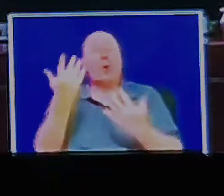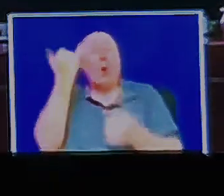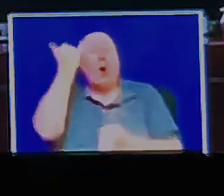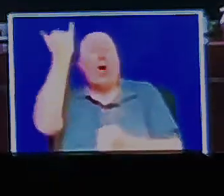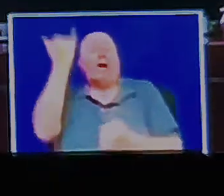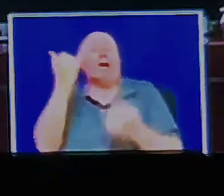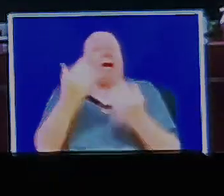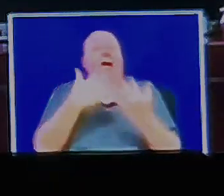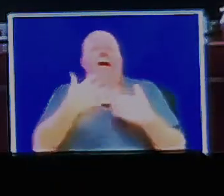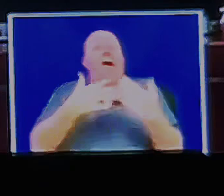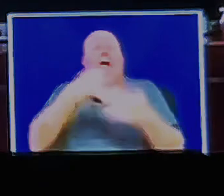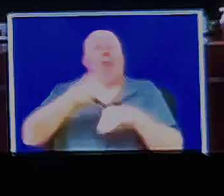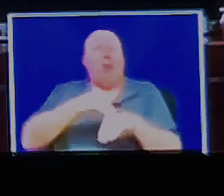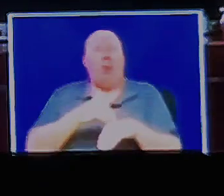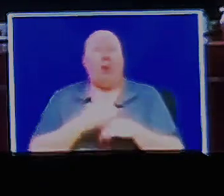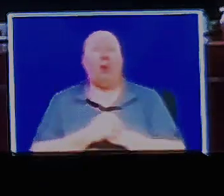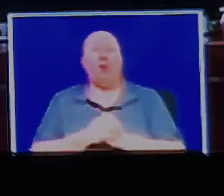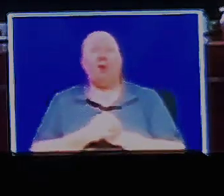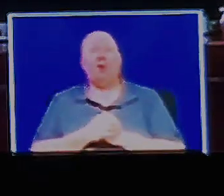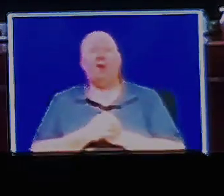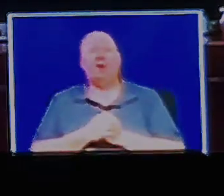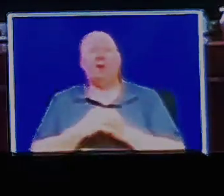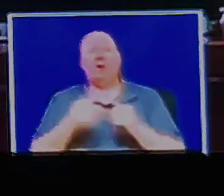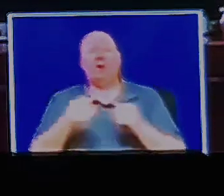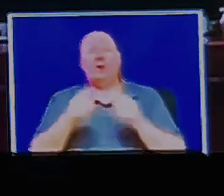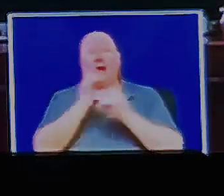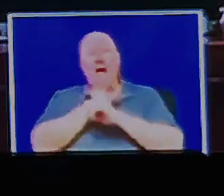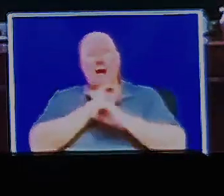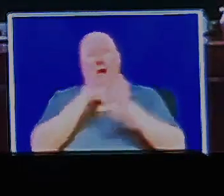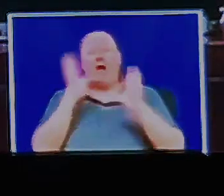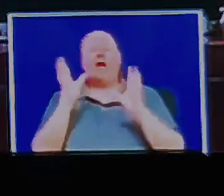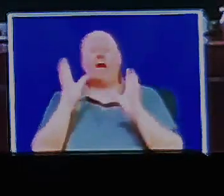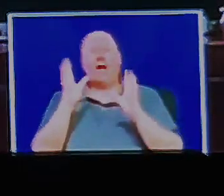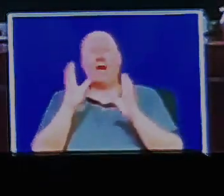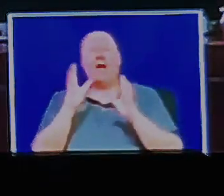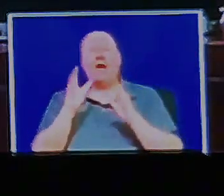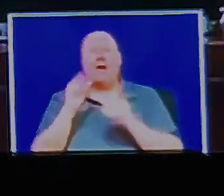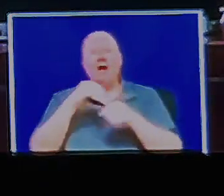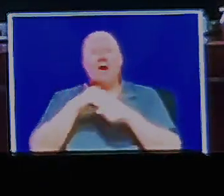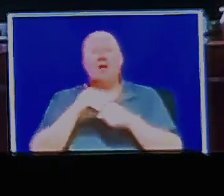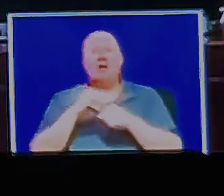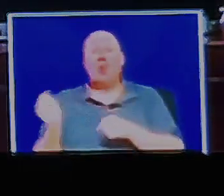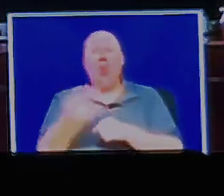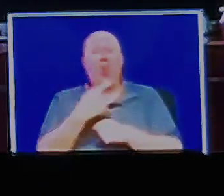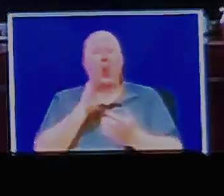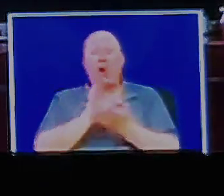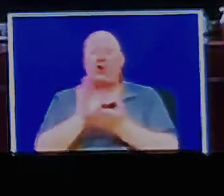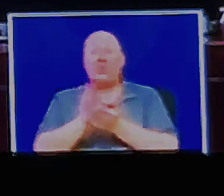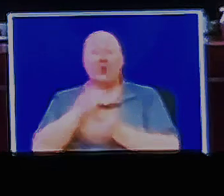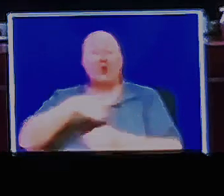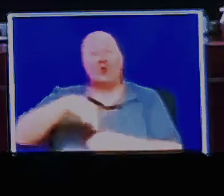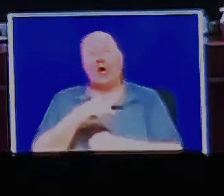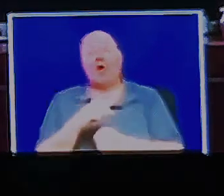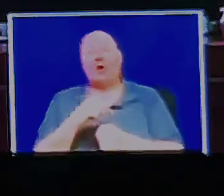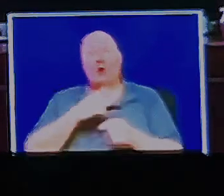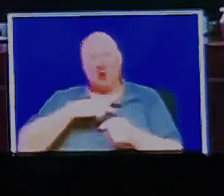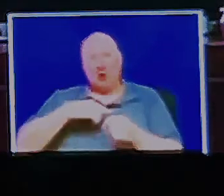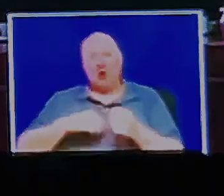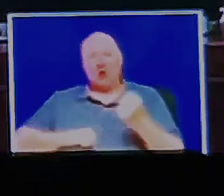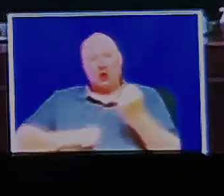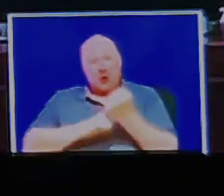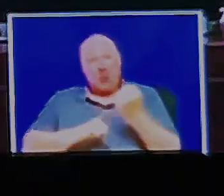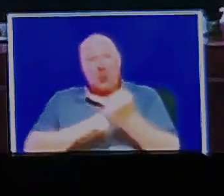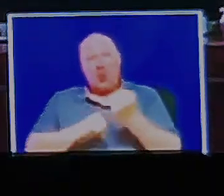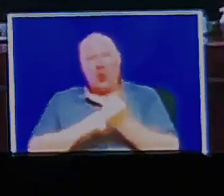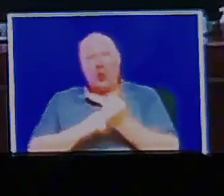ideas. It has been clear in all our contributions that we support